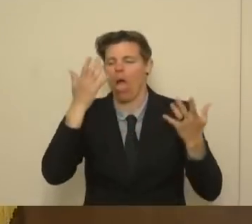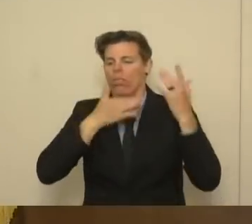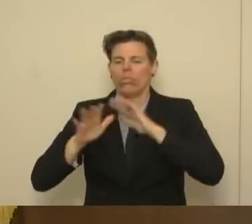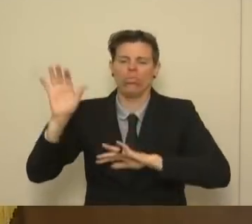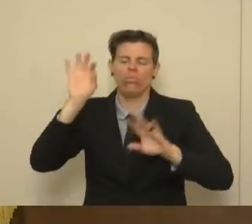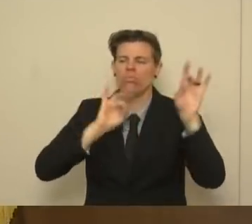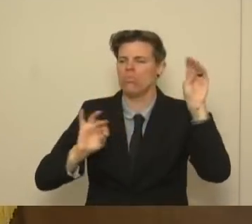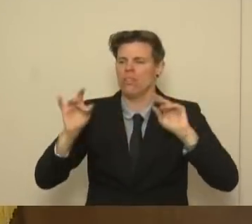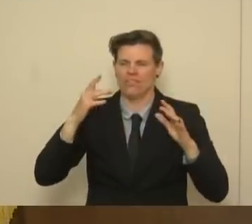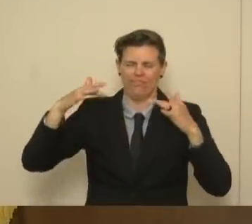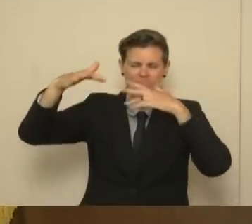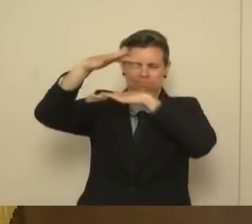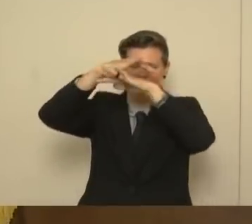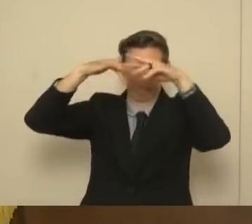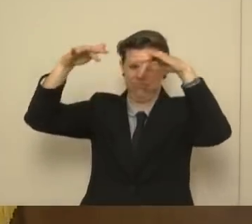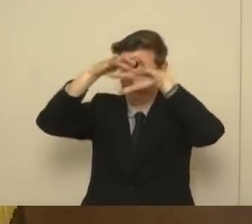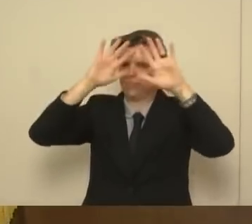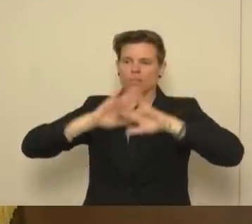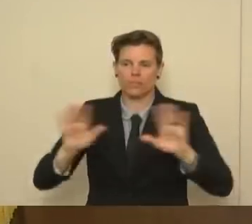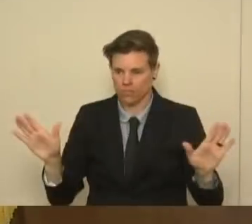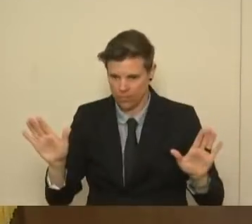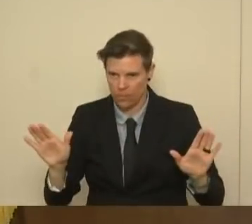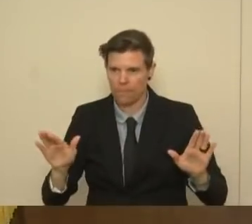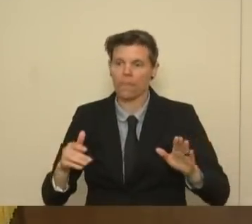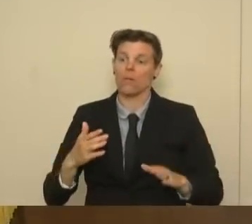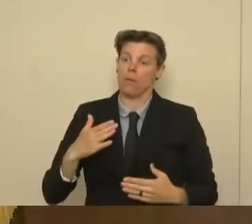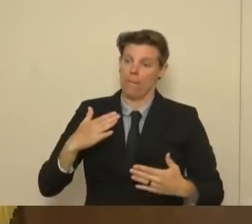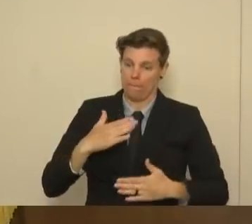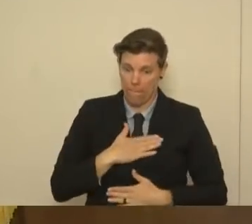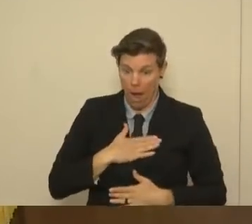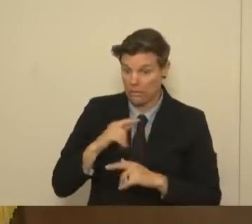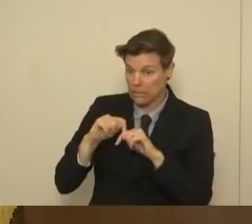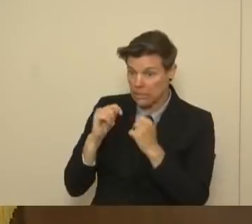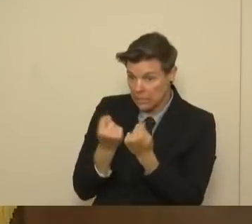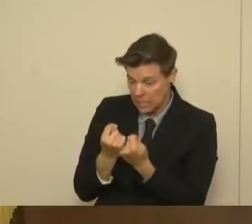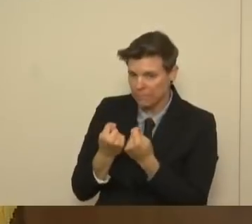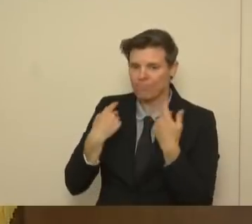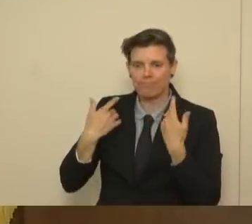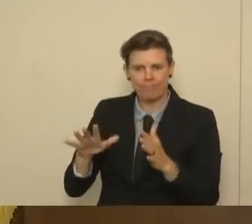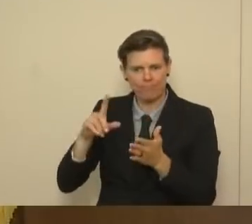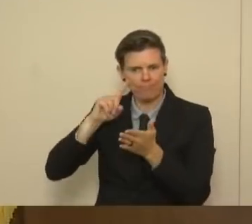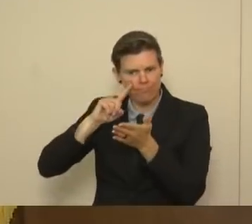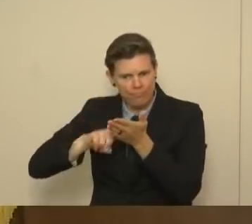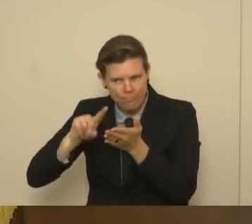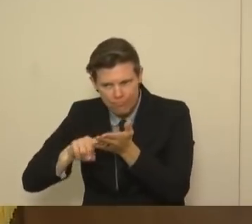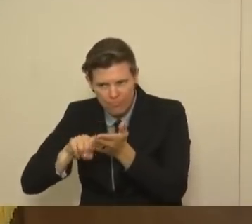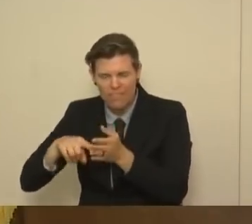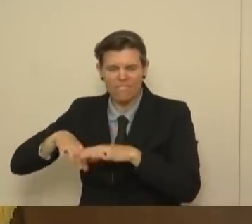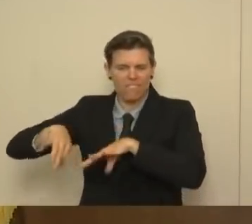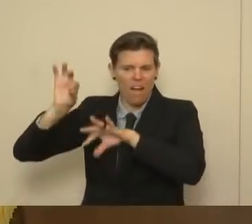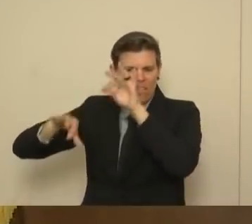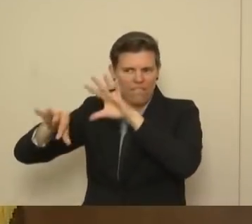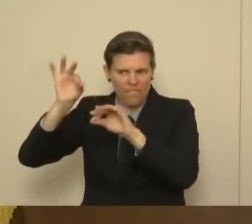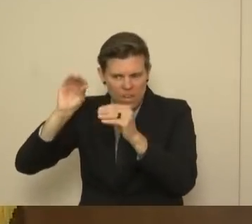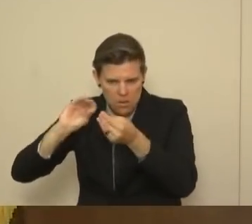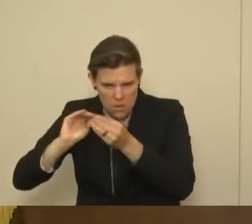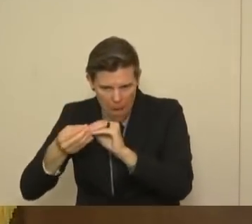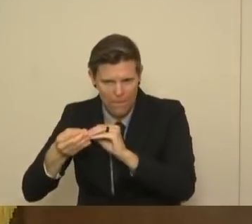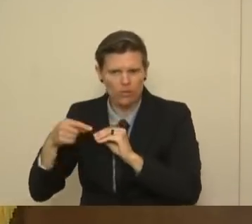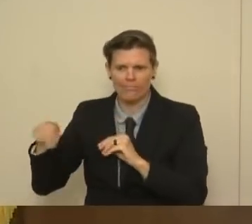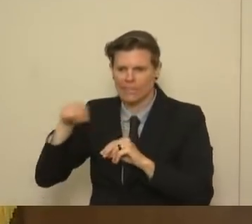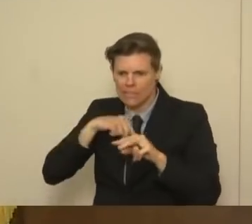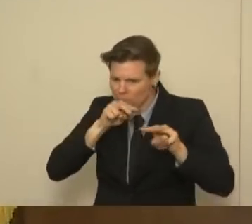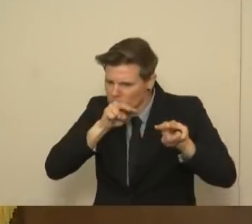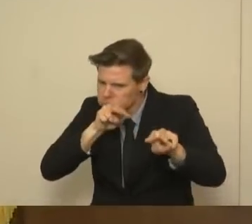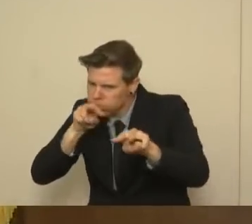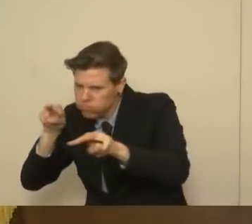I expect that my modeling team is paying attention to that and providing guidance. So I just wanted New Mexicans to know how I feel about that,